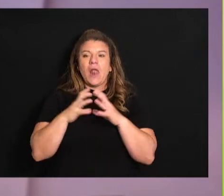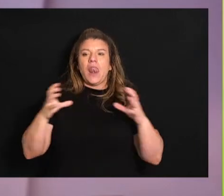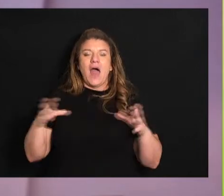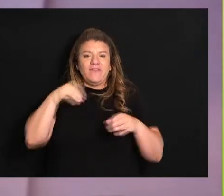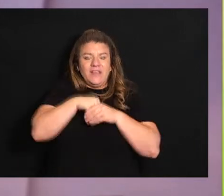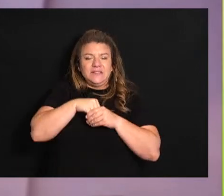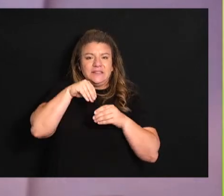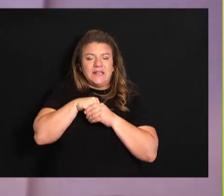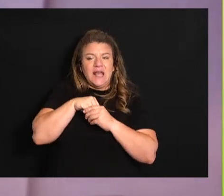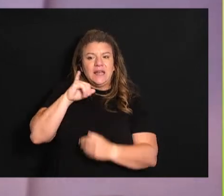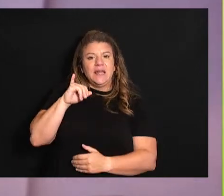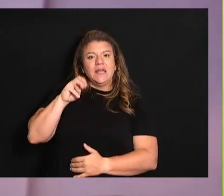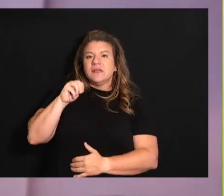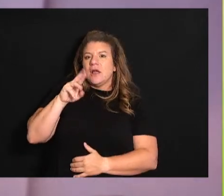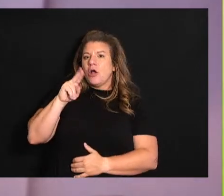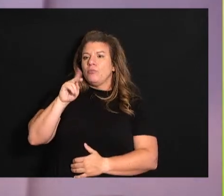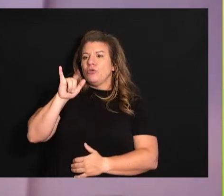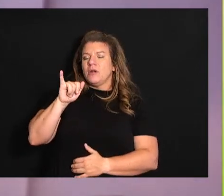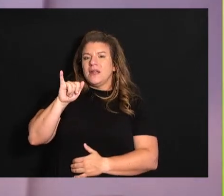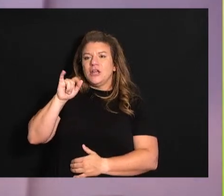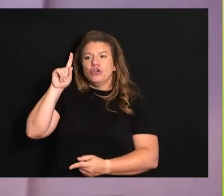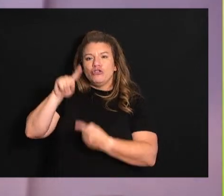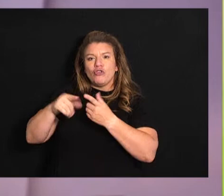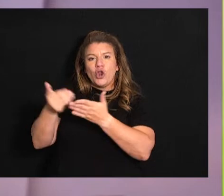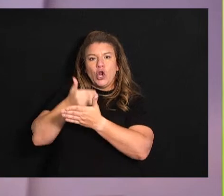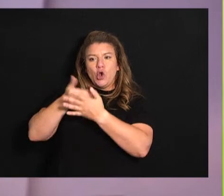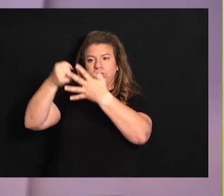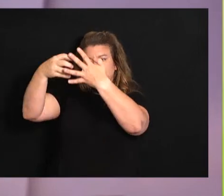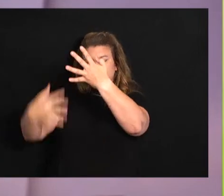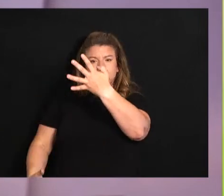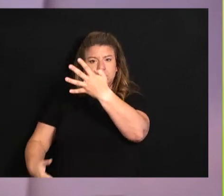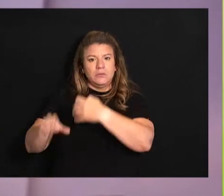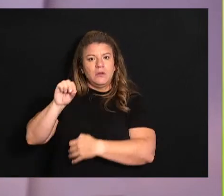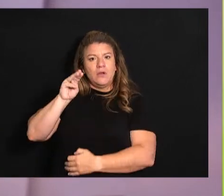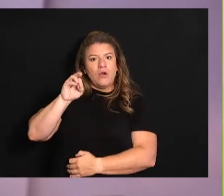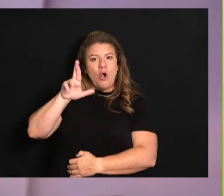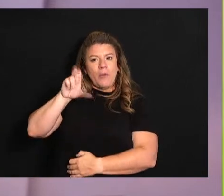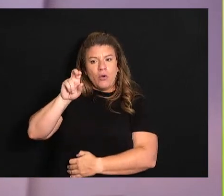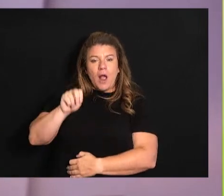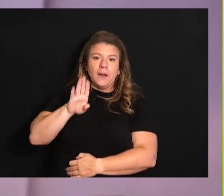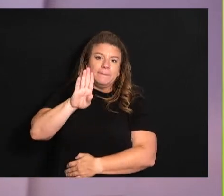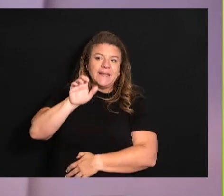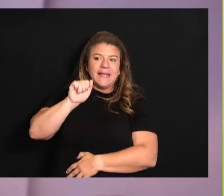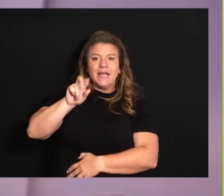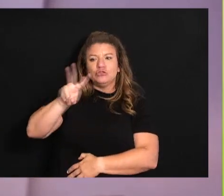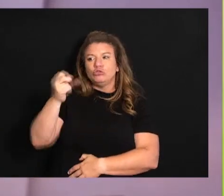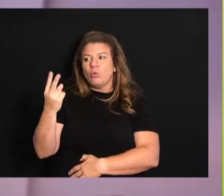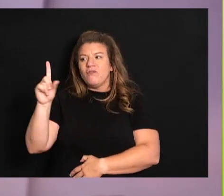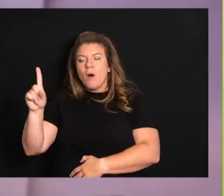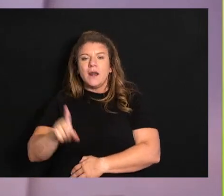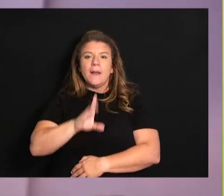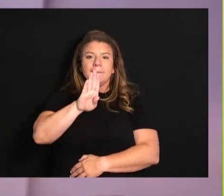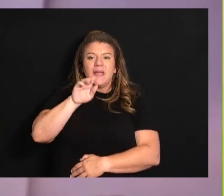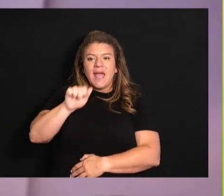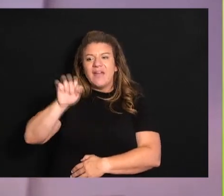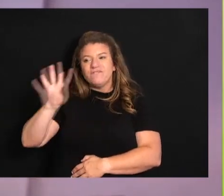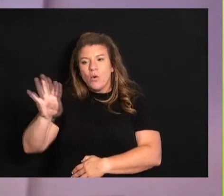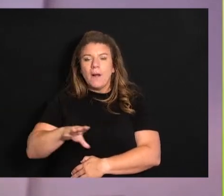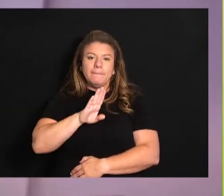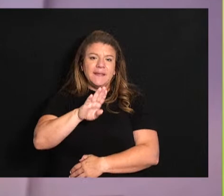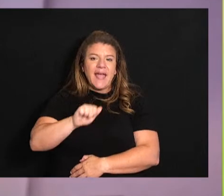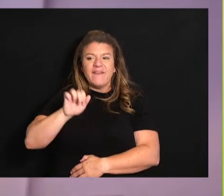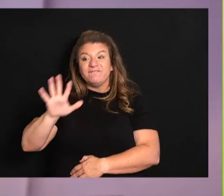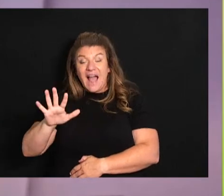immunity toward these more current variants, the BA.2.12.1, the BA.4 and 5, and